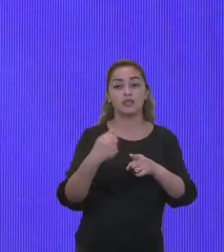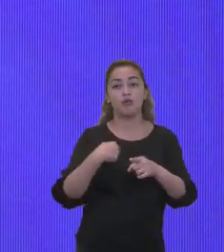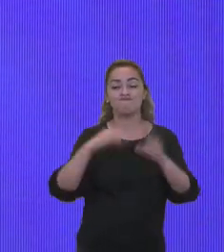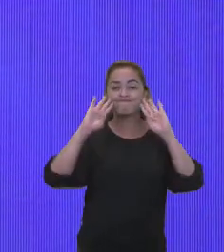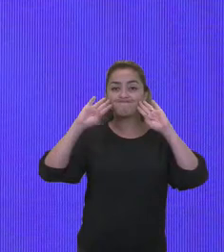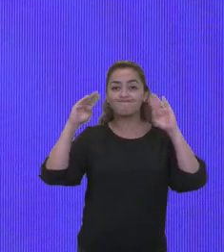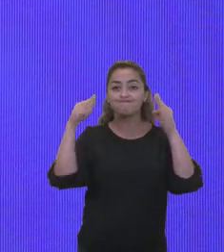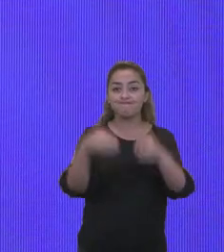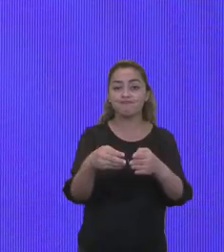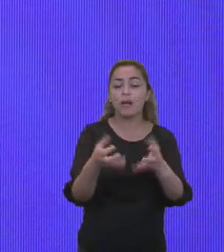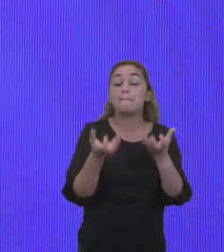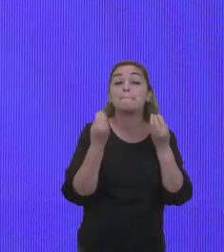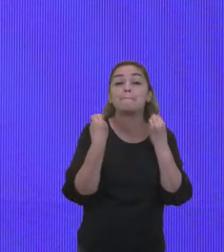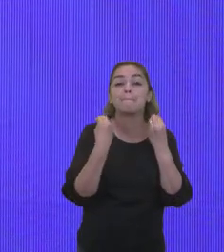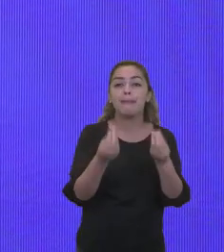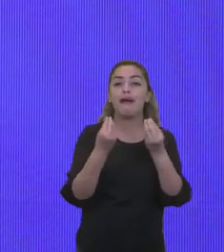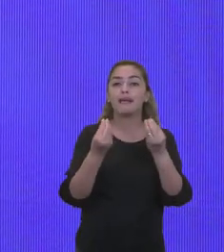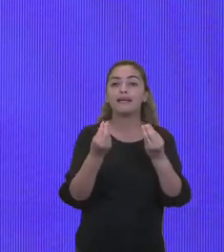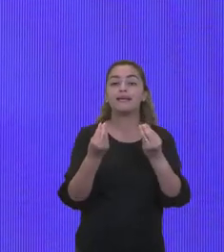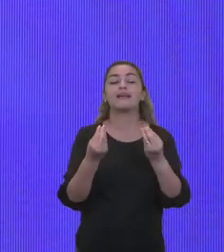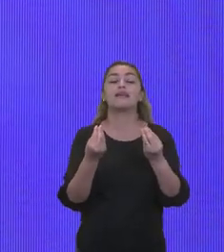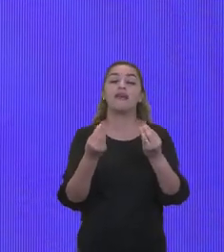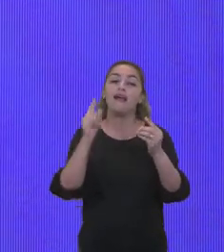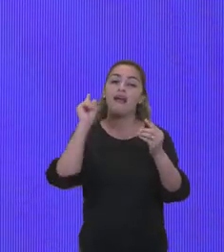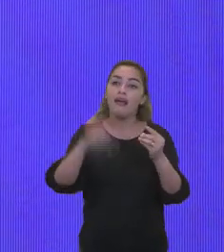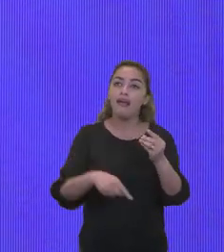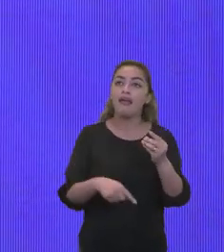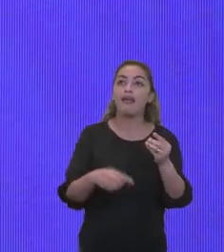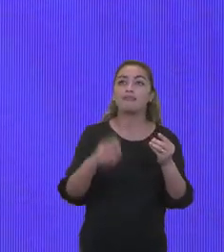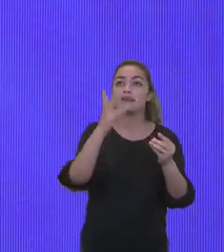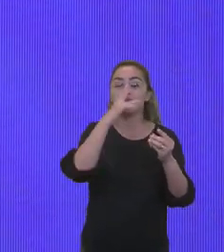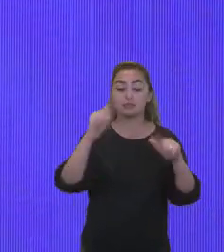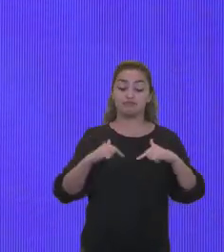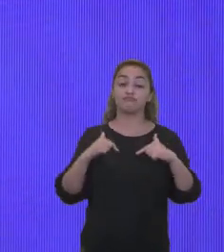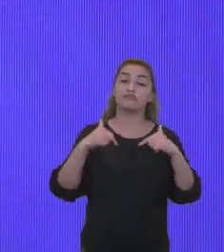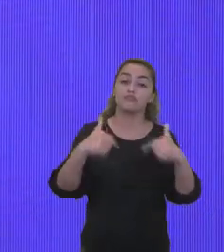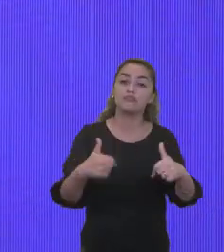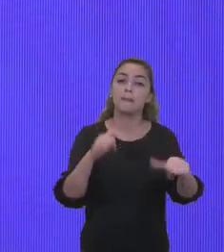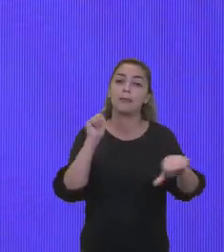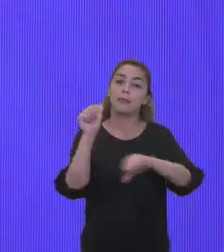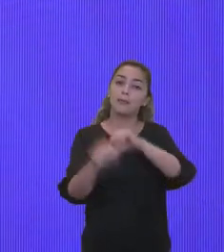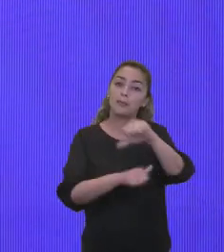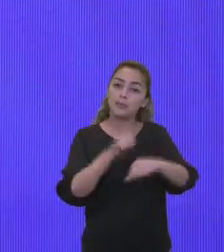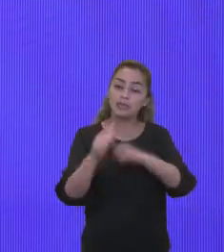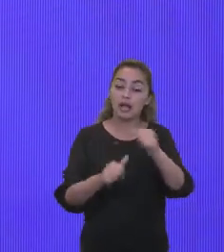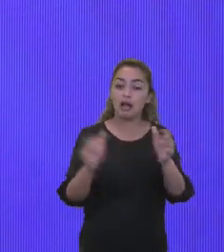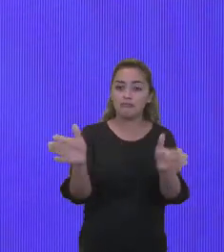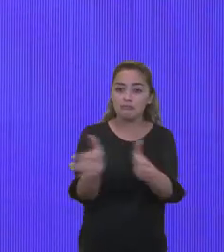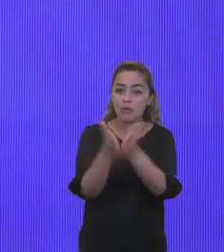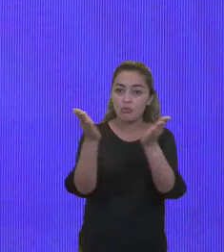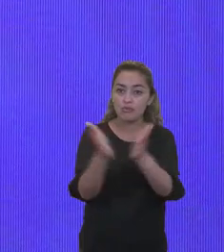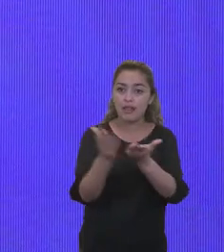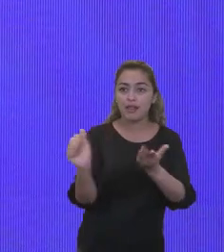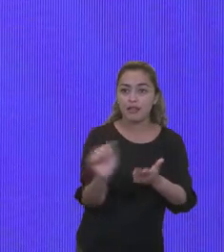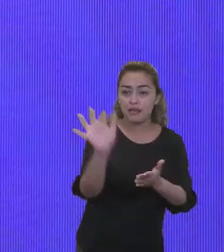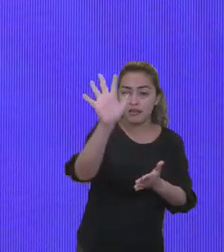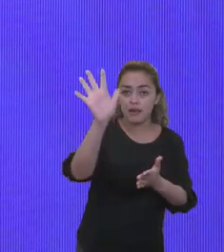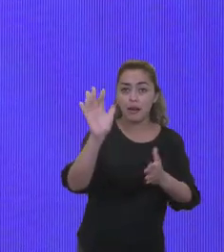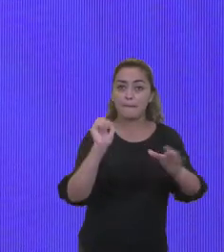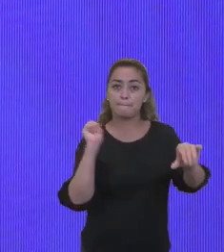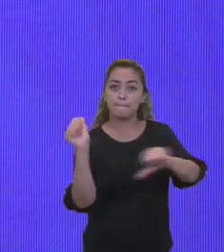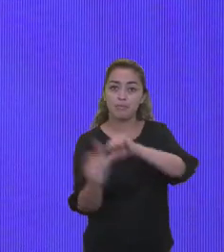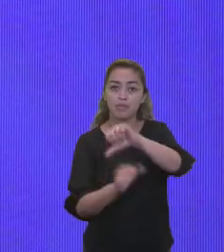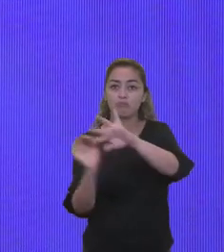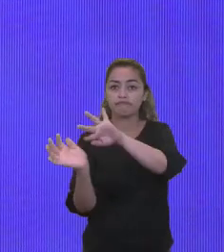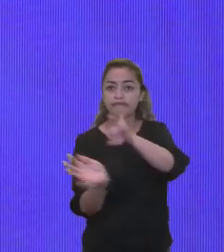defeat poverty, our mission. Why do we exist? Why do we dedicate our lives is to transform the poverty